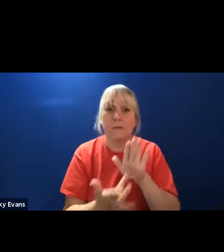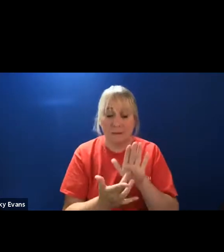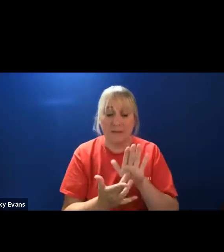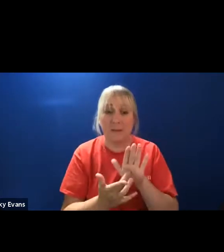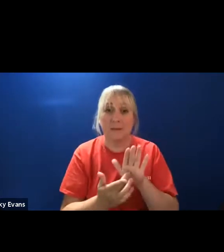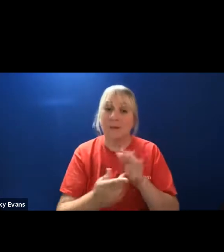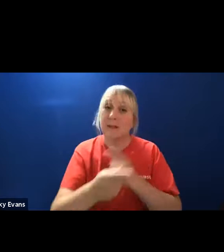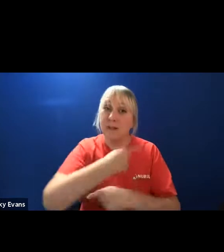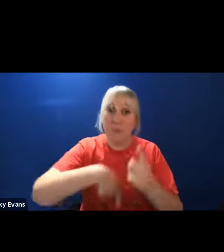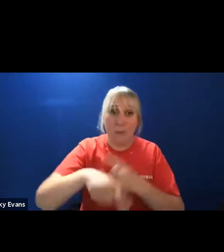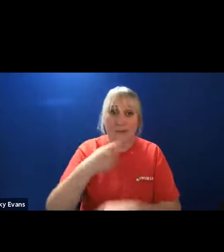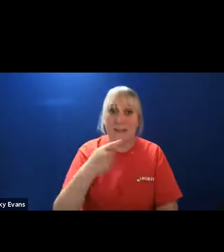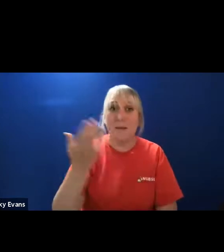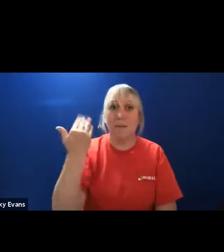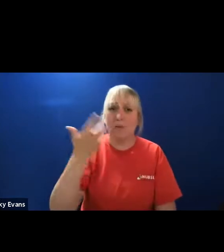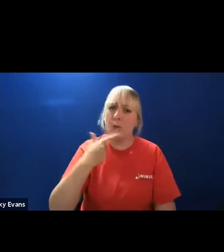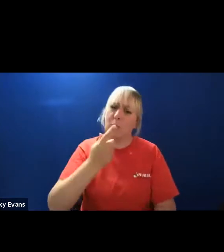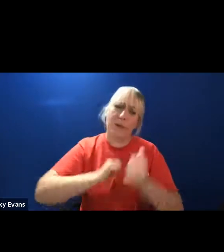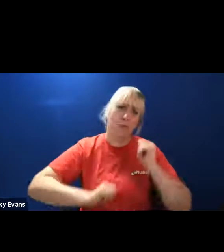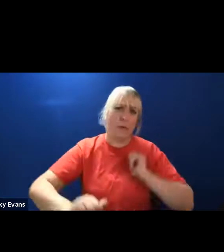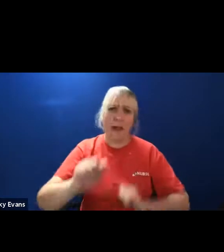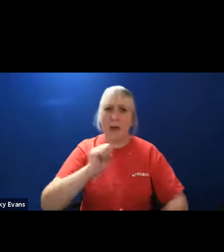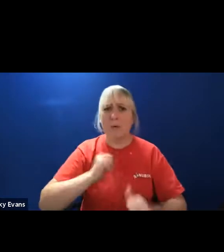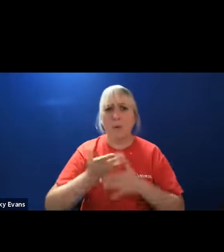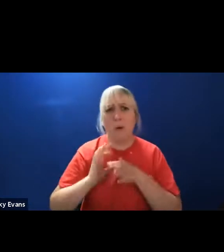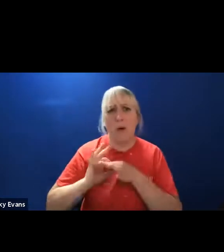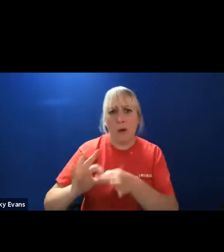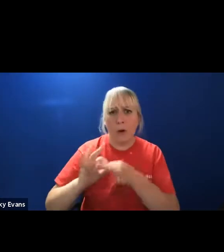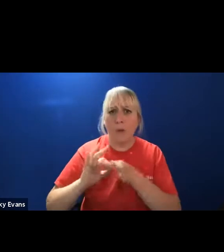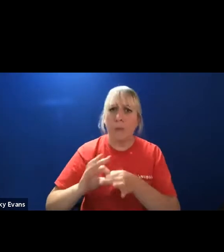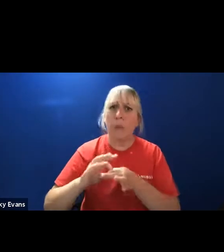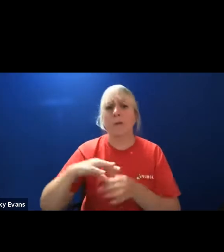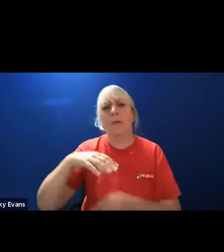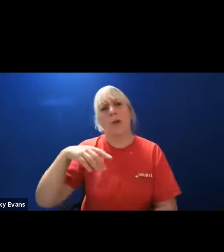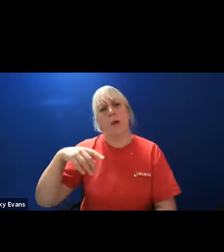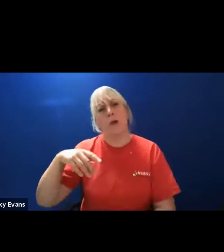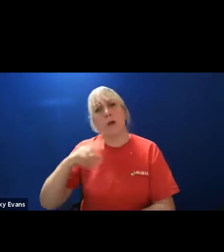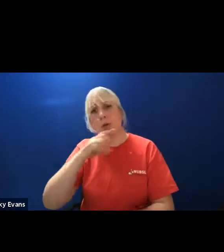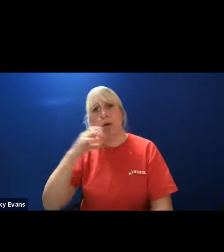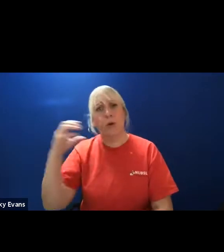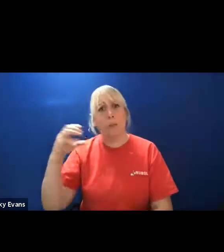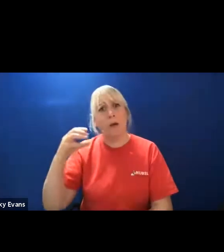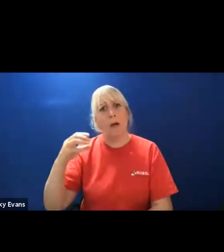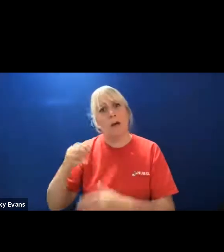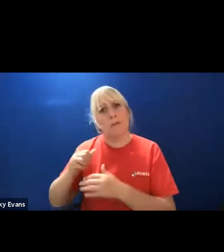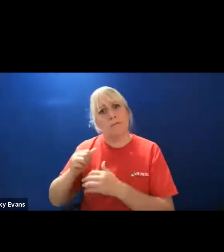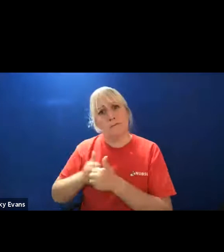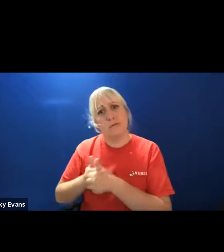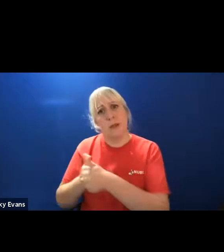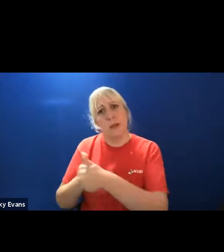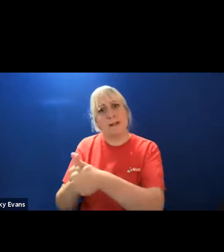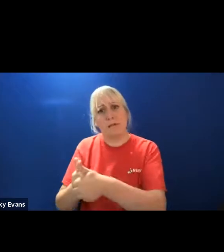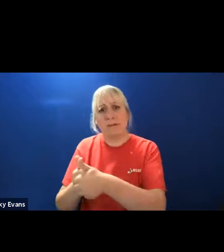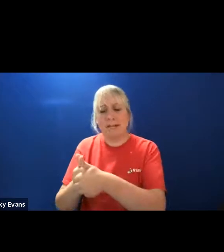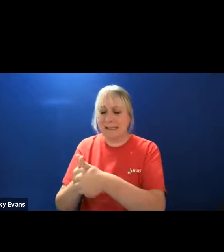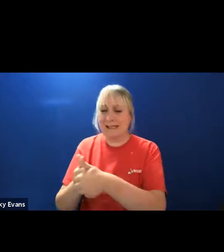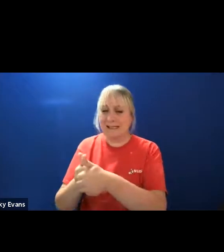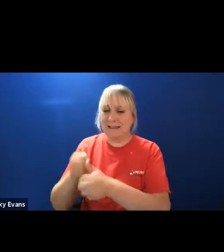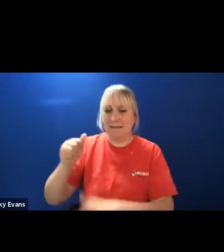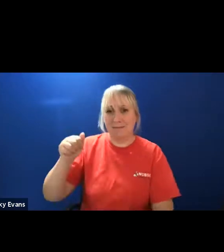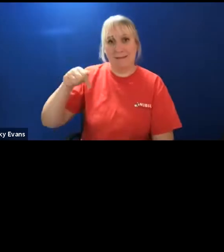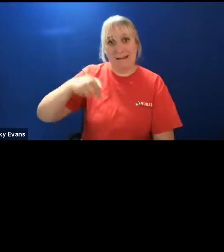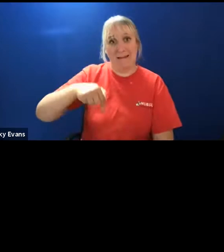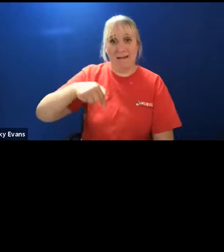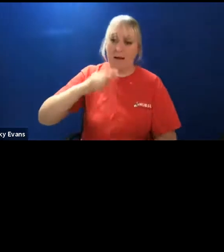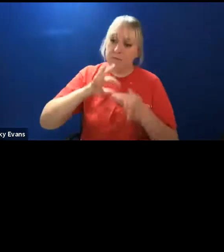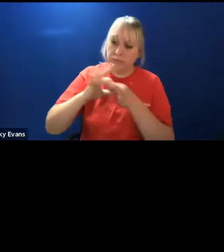we are so proud to work alongside the Cuba Solidarity Campaign here in order to express our solidarity, not only with